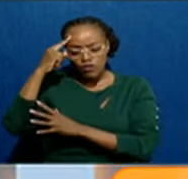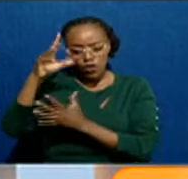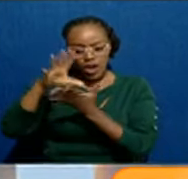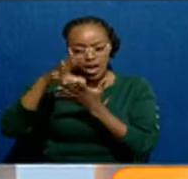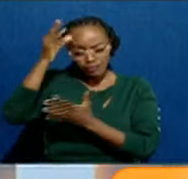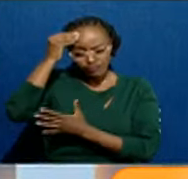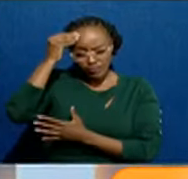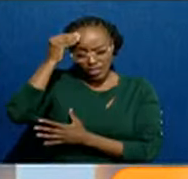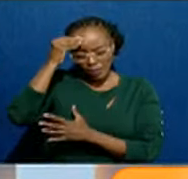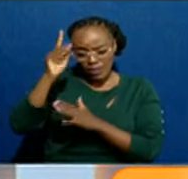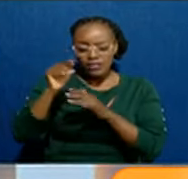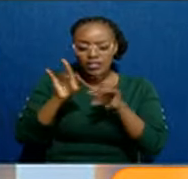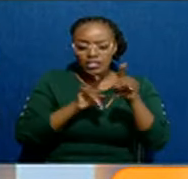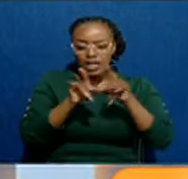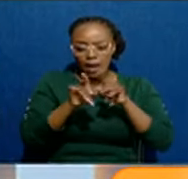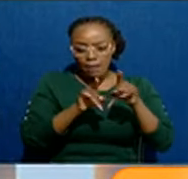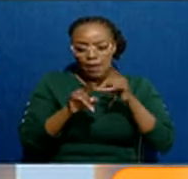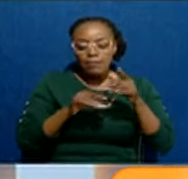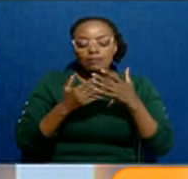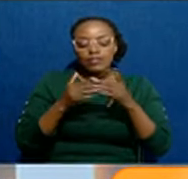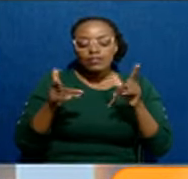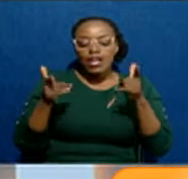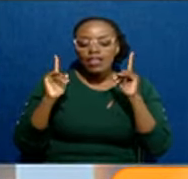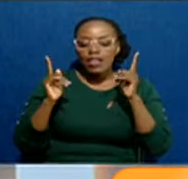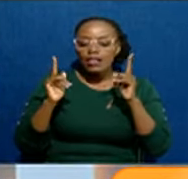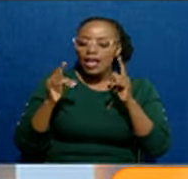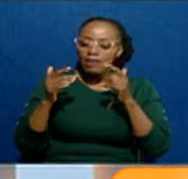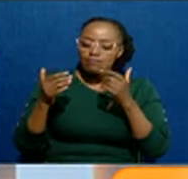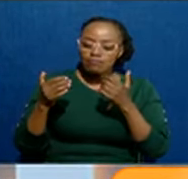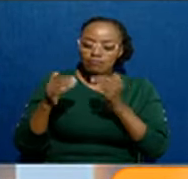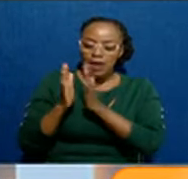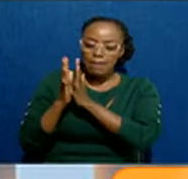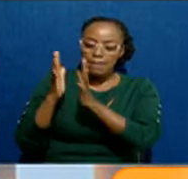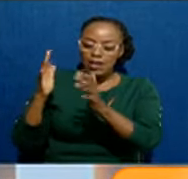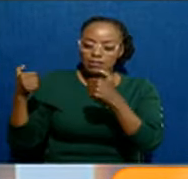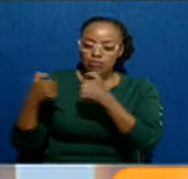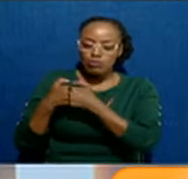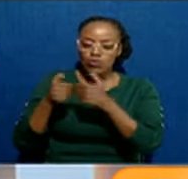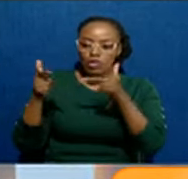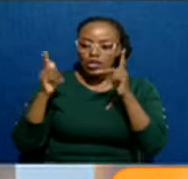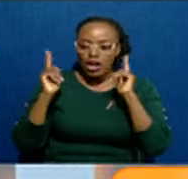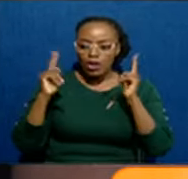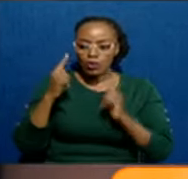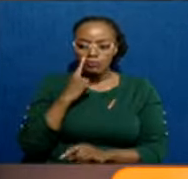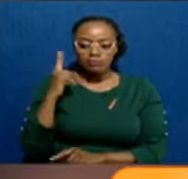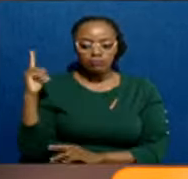trip before their school bus collided with a truck. Ben Kirui reports.